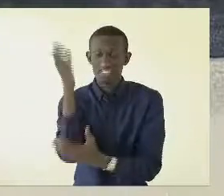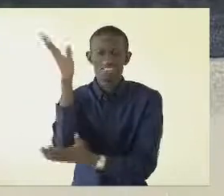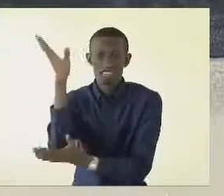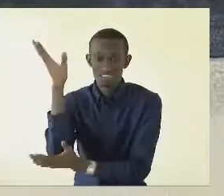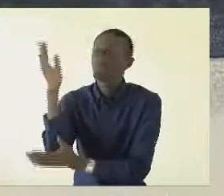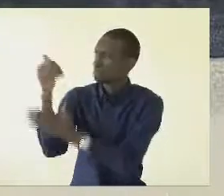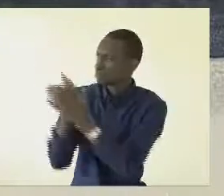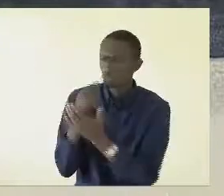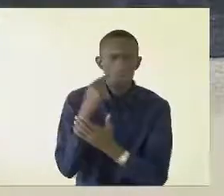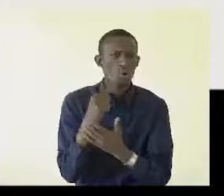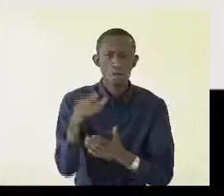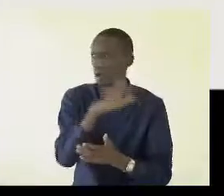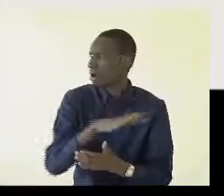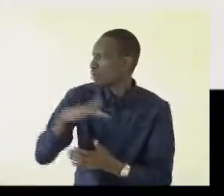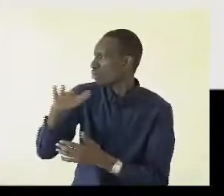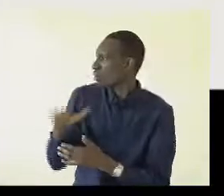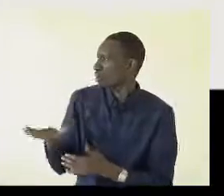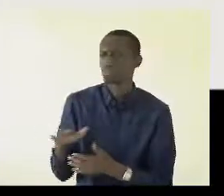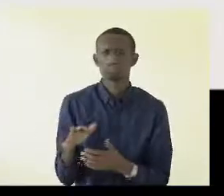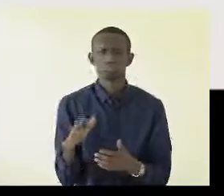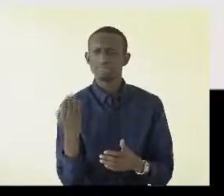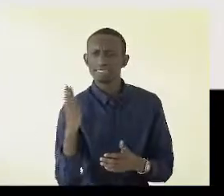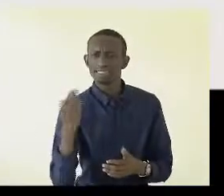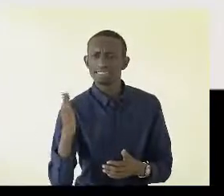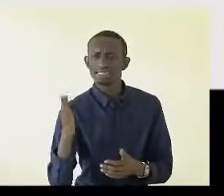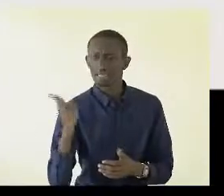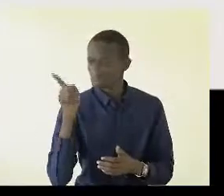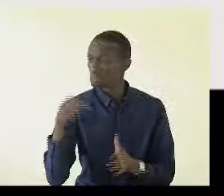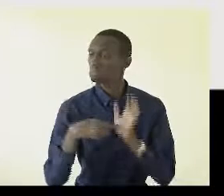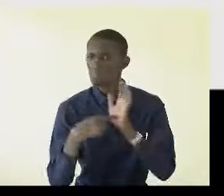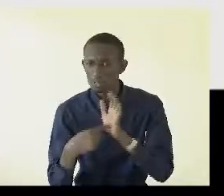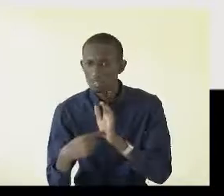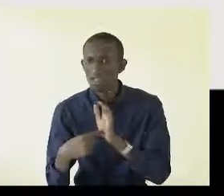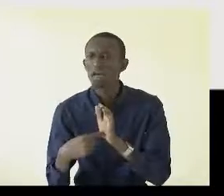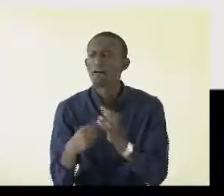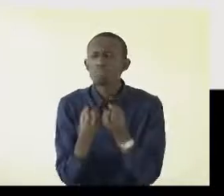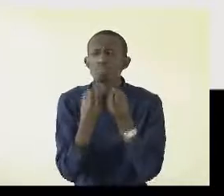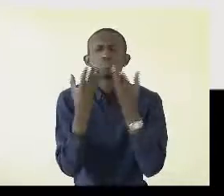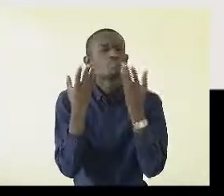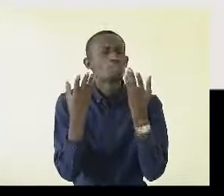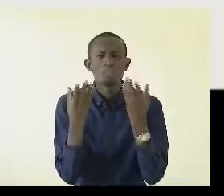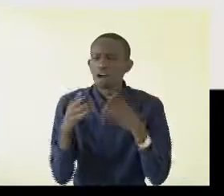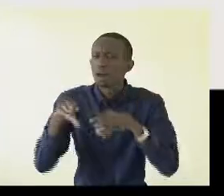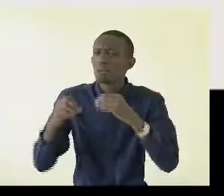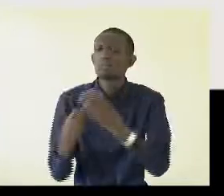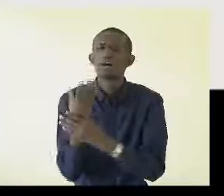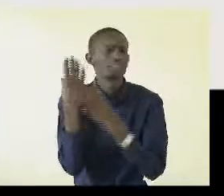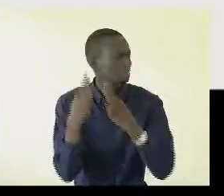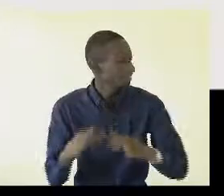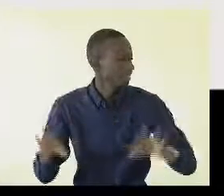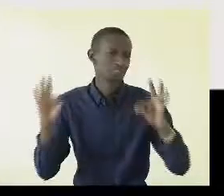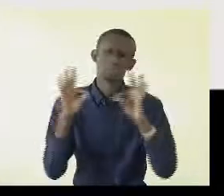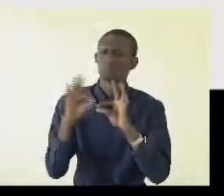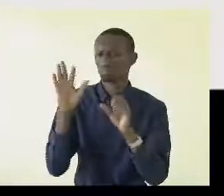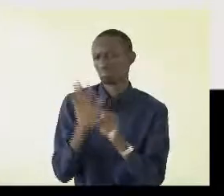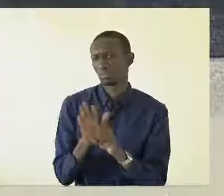green. That means flowering plants are very important. Dear students, let us